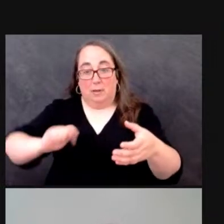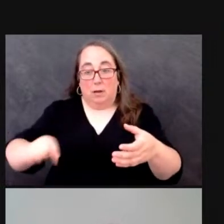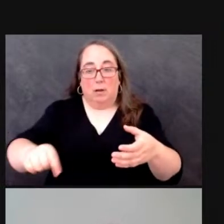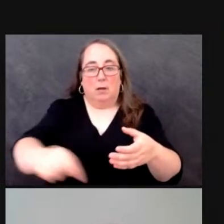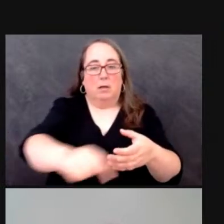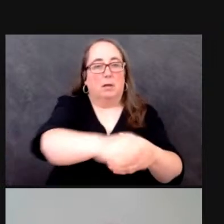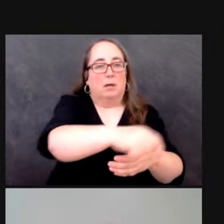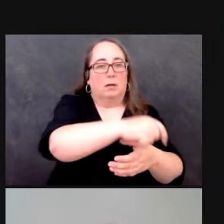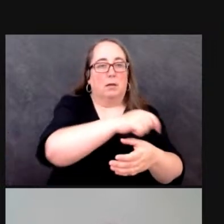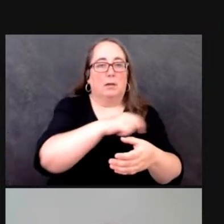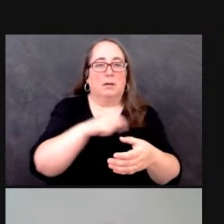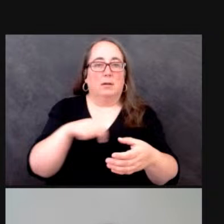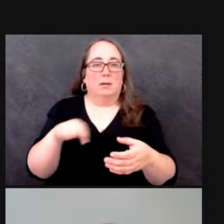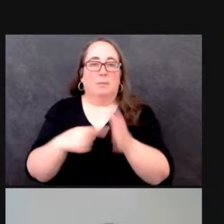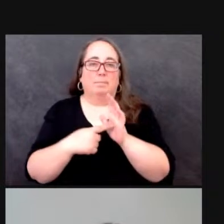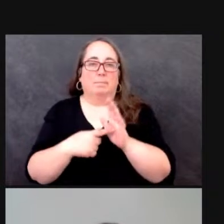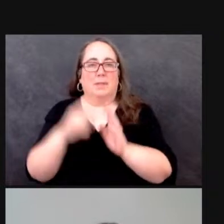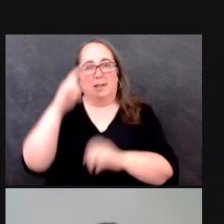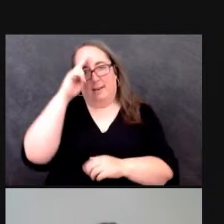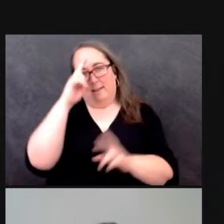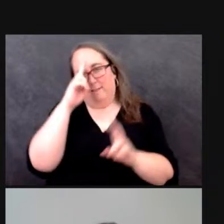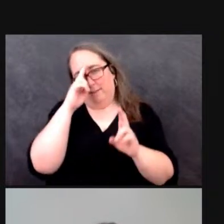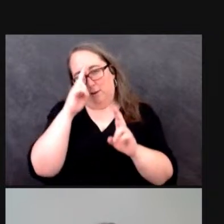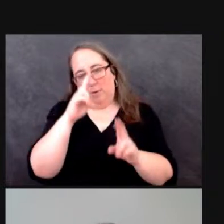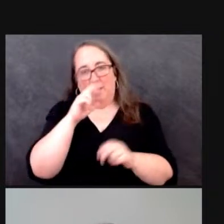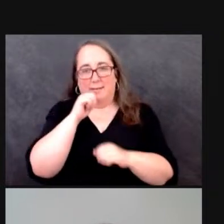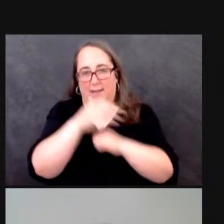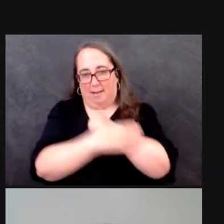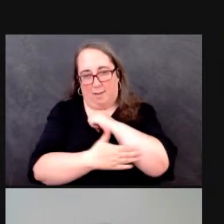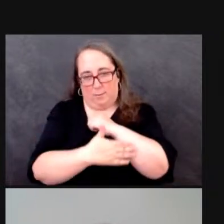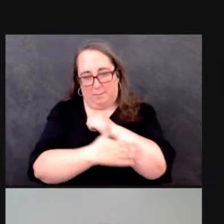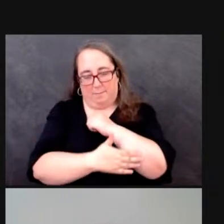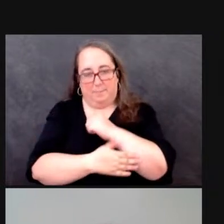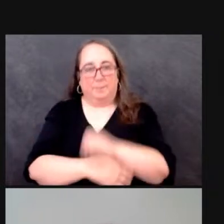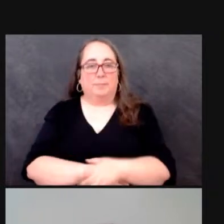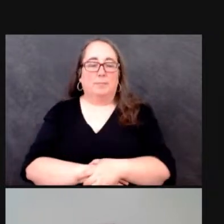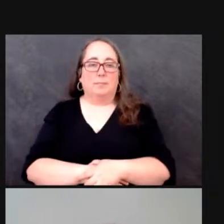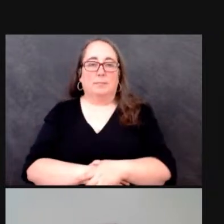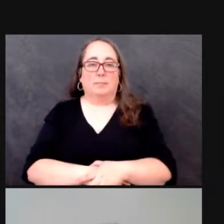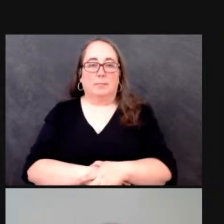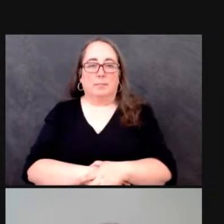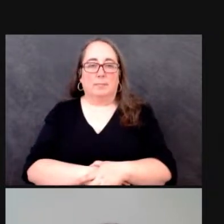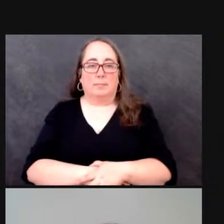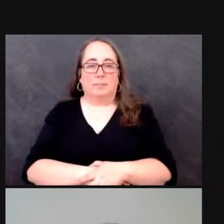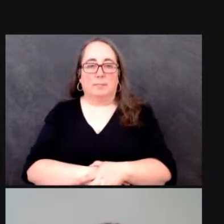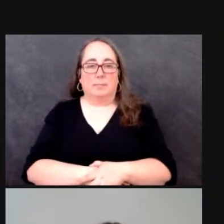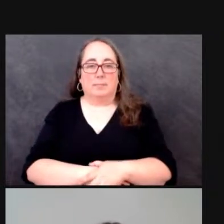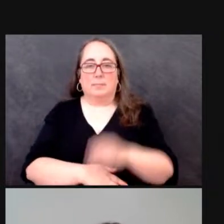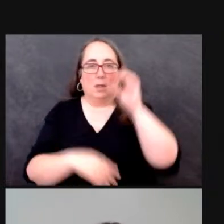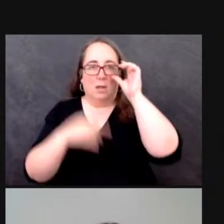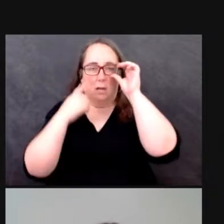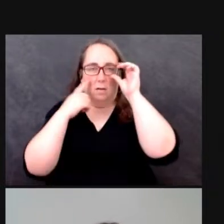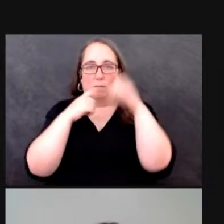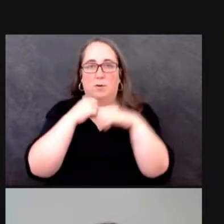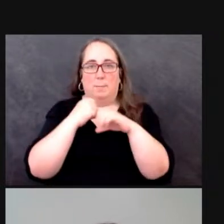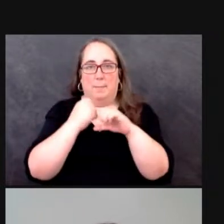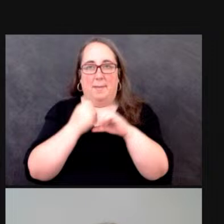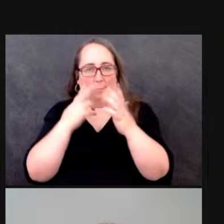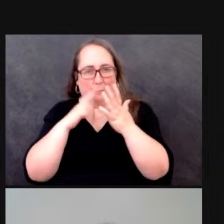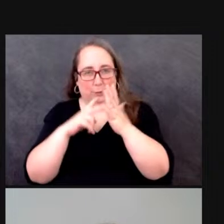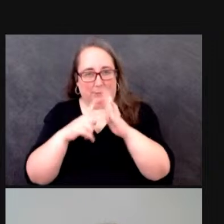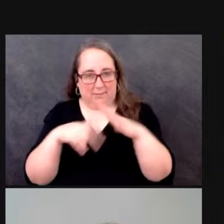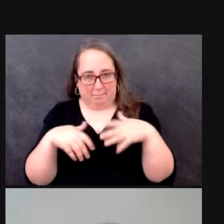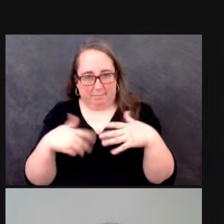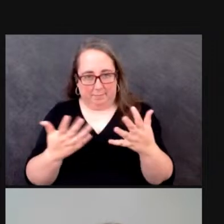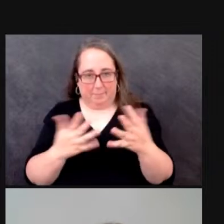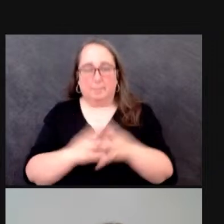naval hero from Maryland and not a county. So why was this service made, and for what purpose? The